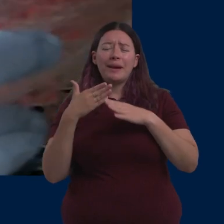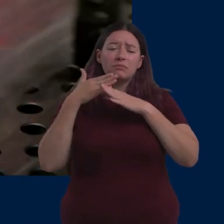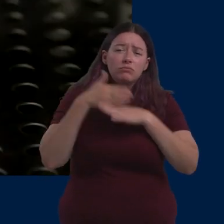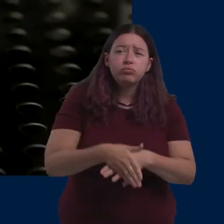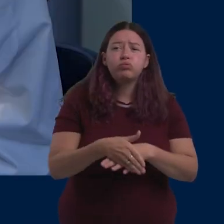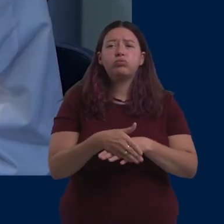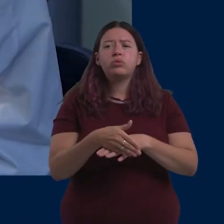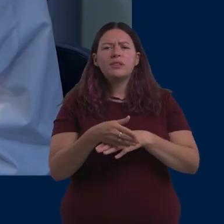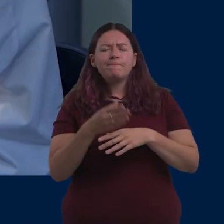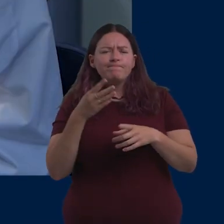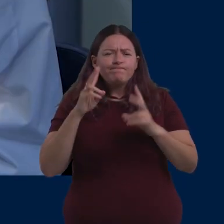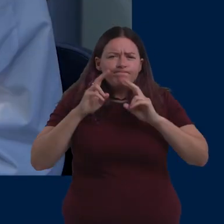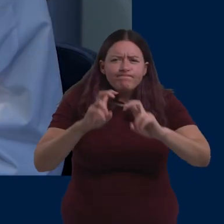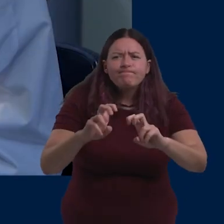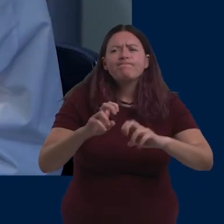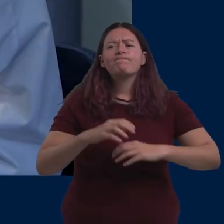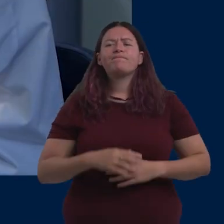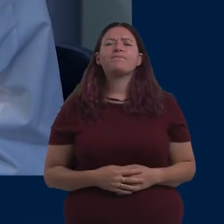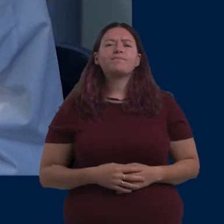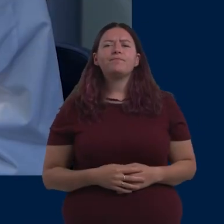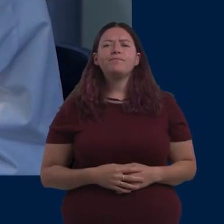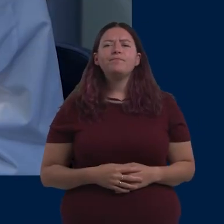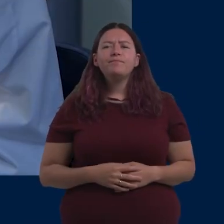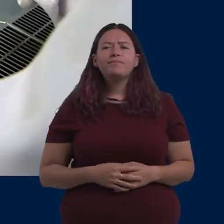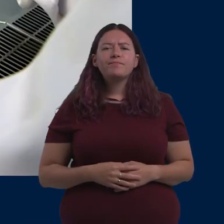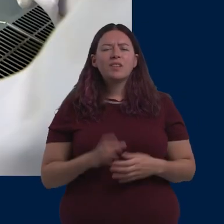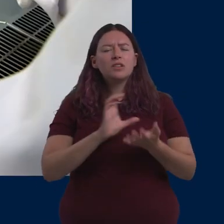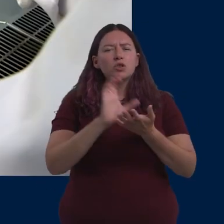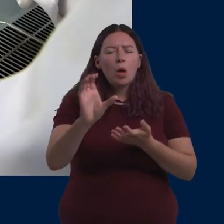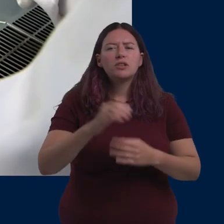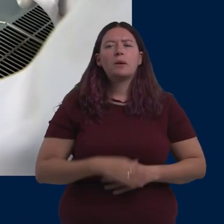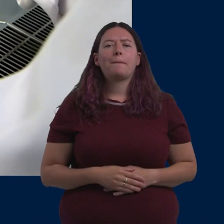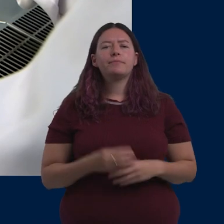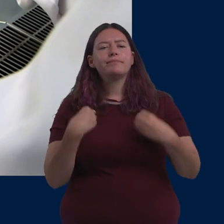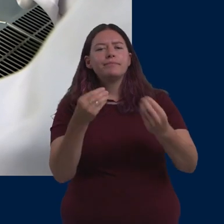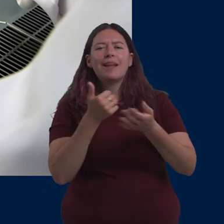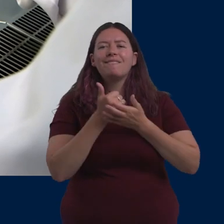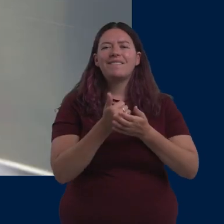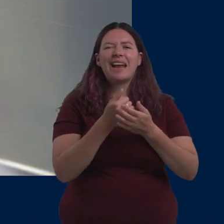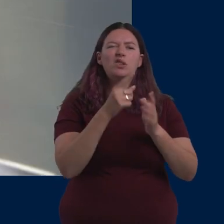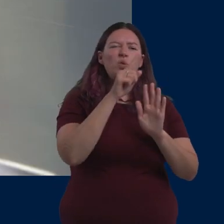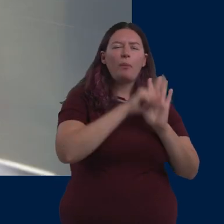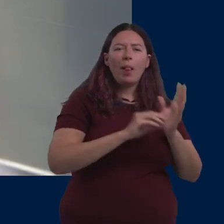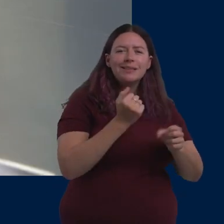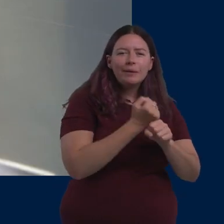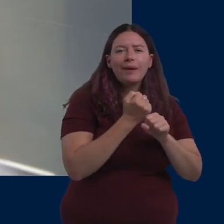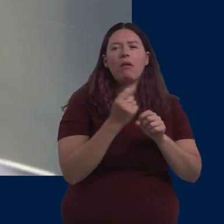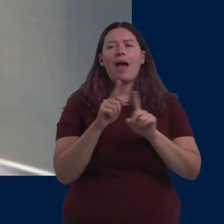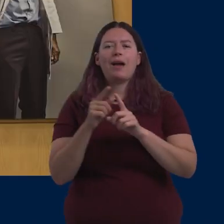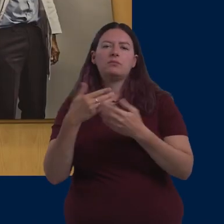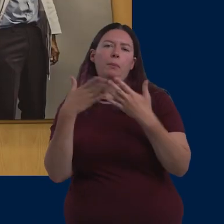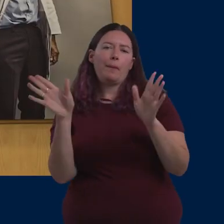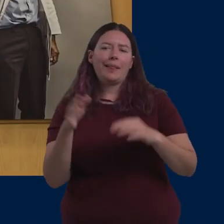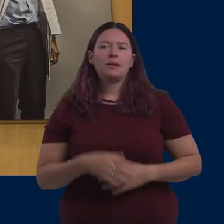extremely hard to contribute to addressing it through research, scholarship, and providing advice to policymakers and the